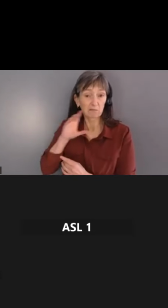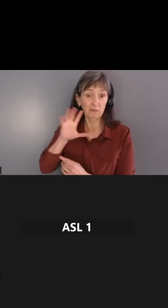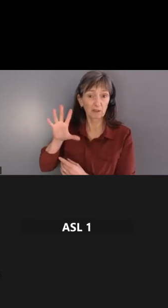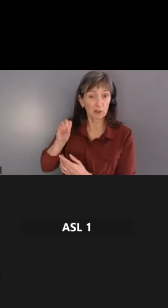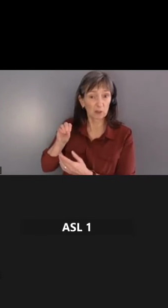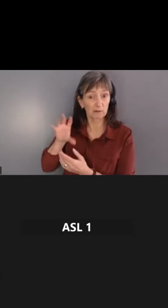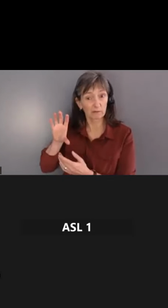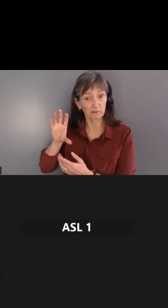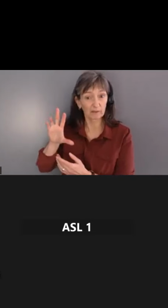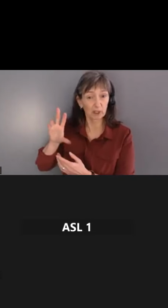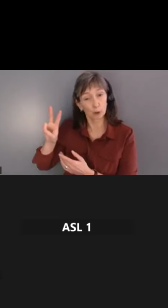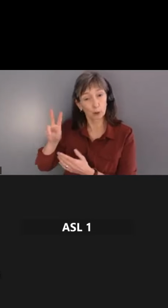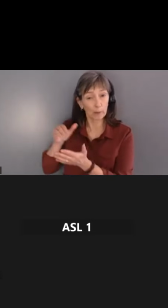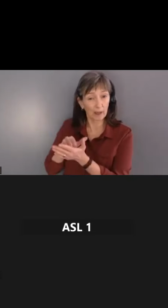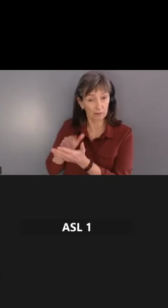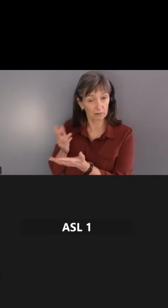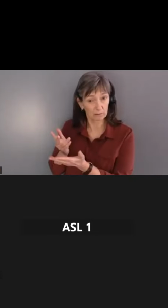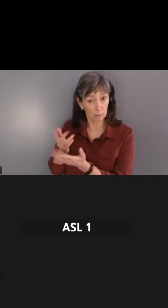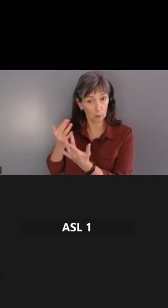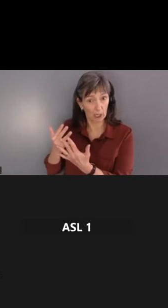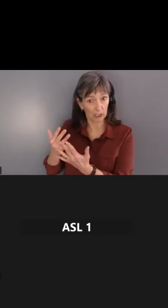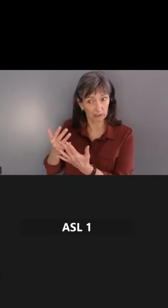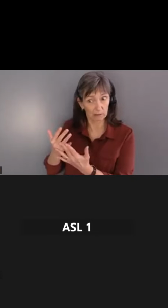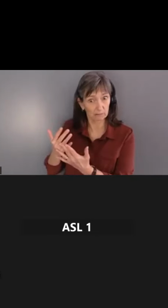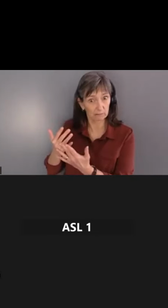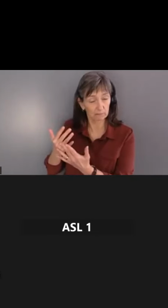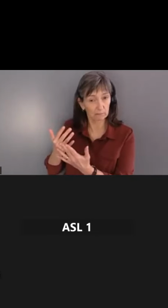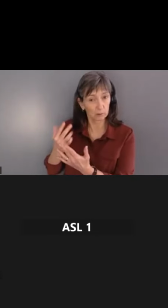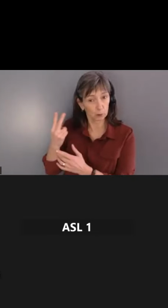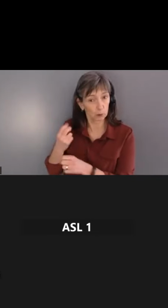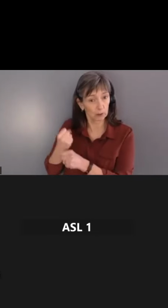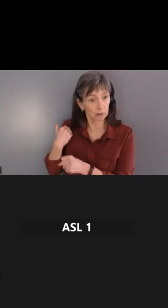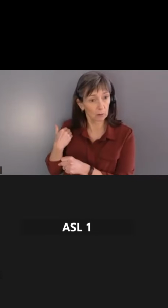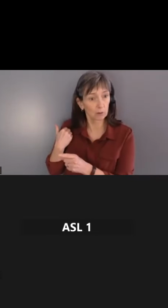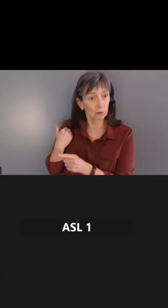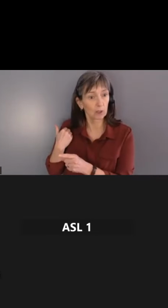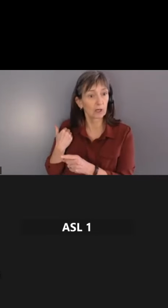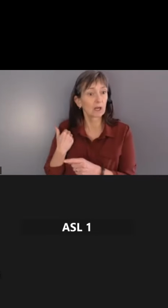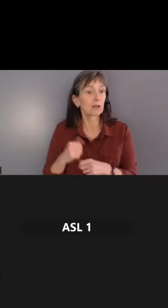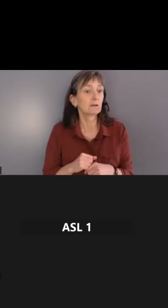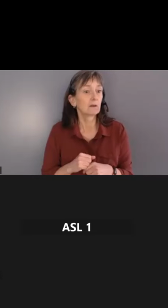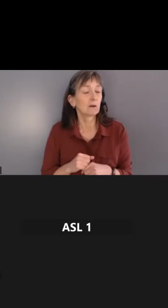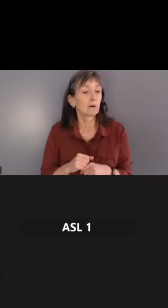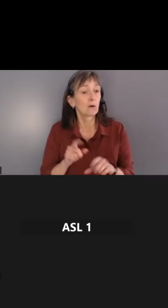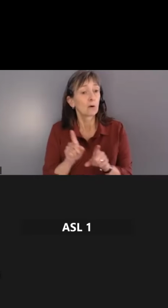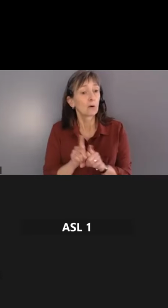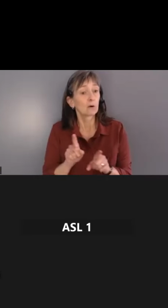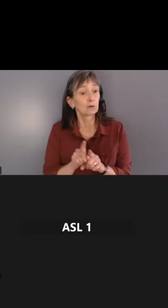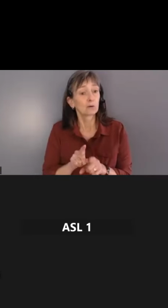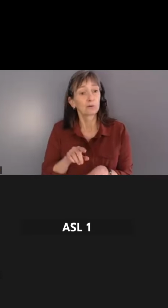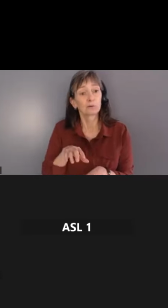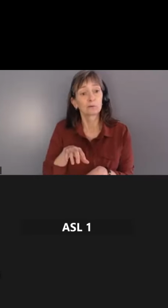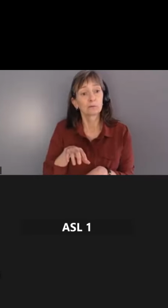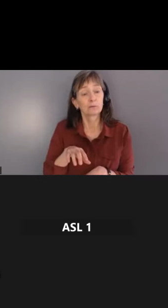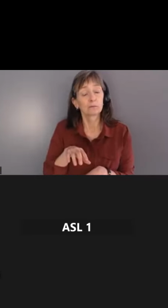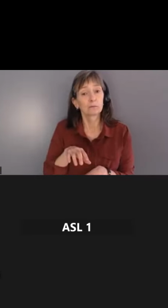in 2021. In addition, more than 430,000 Canadian adults were estimated to have unmet home care